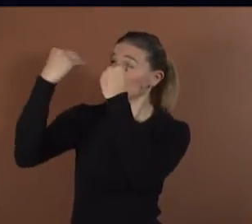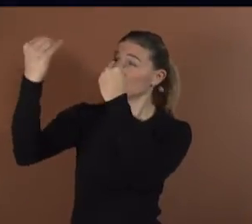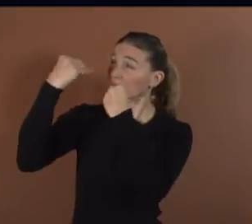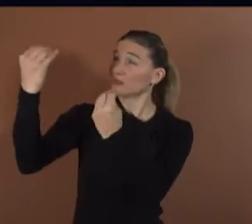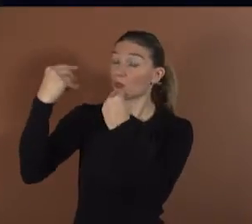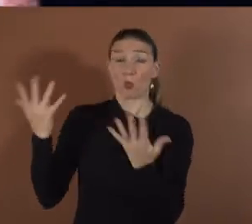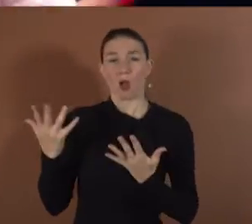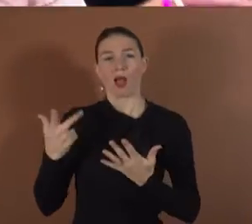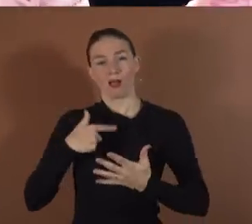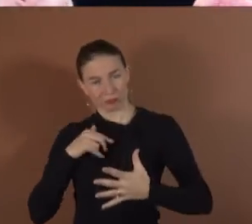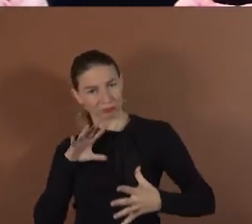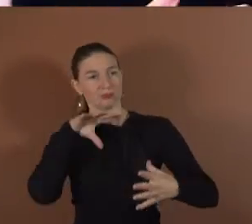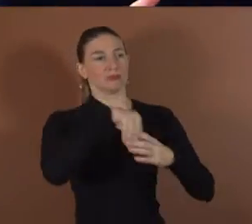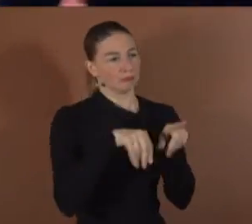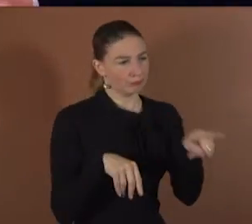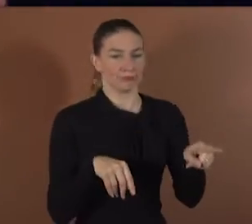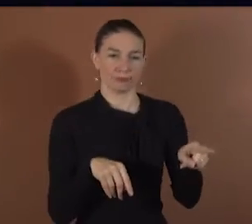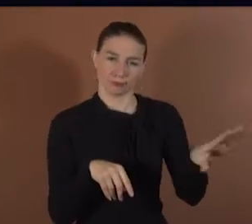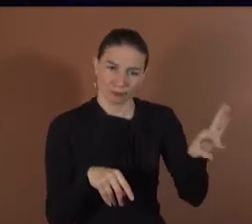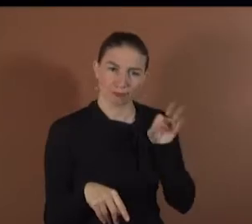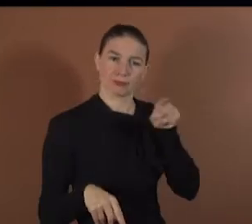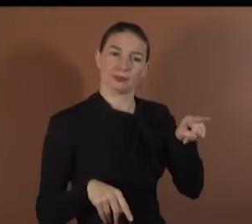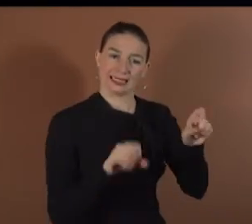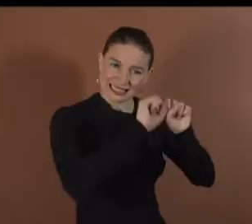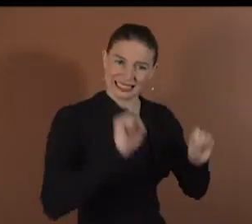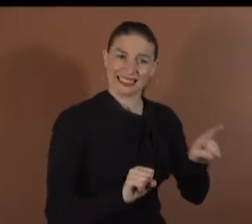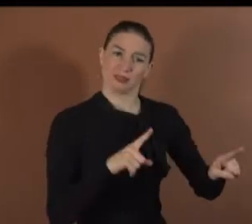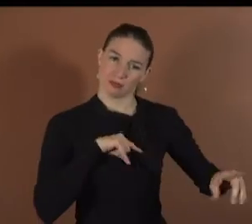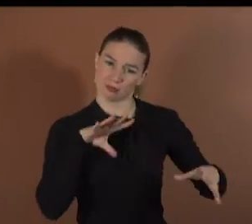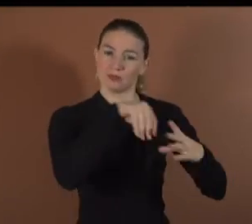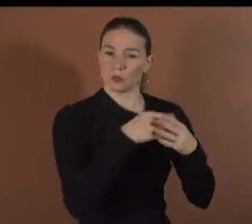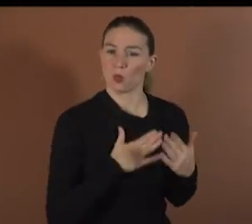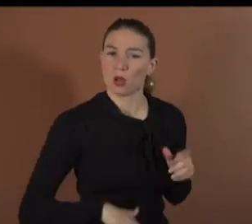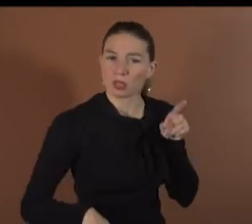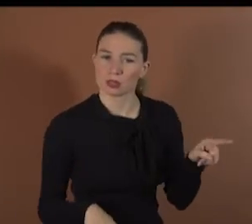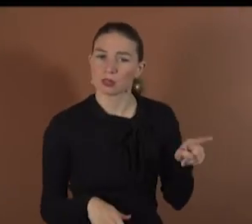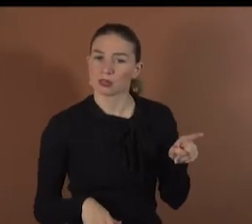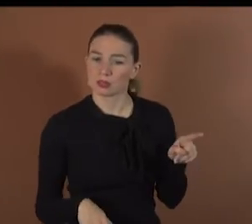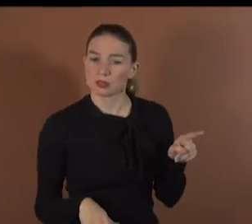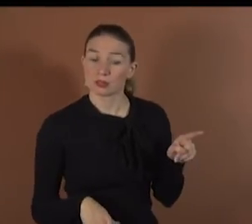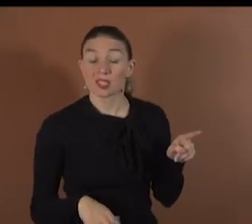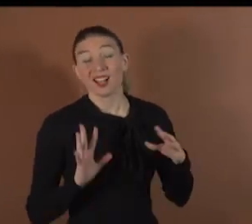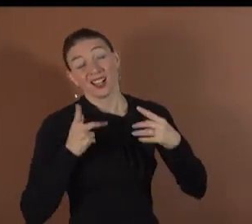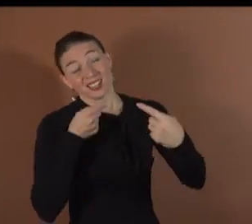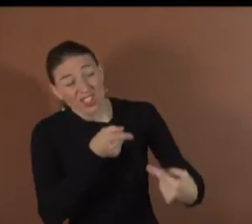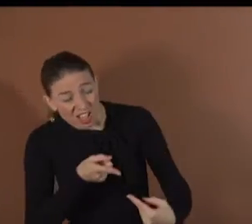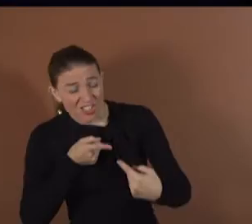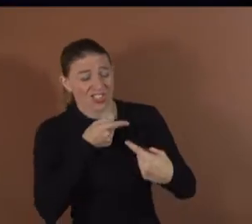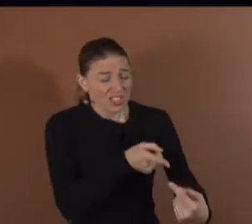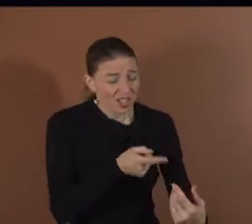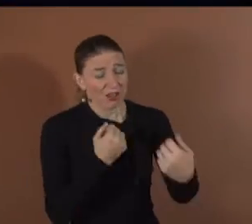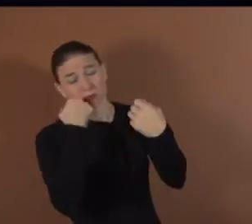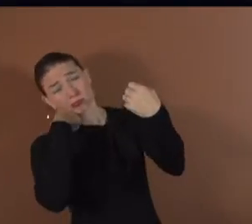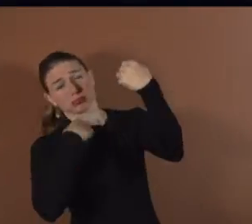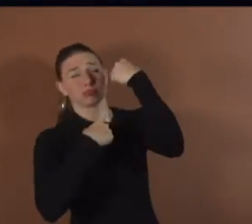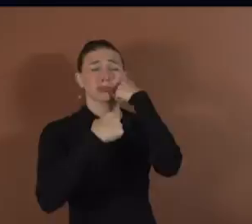system. And of course, through much struggle, we eventually got to a point where what we saw